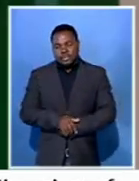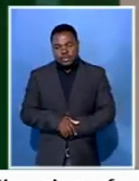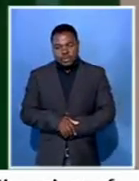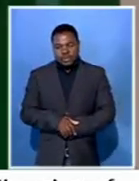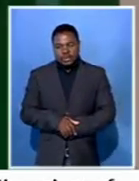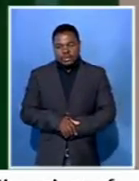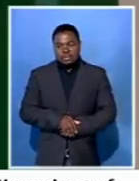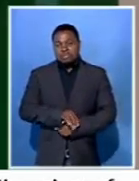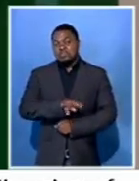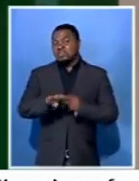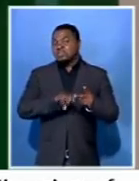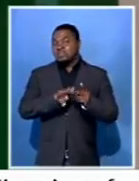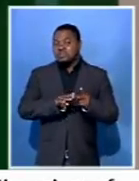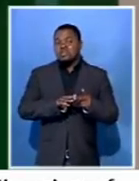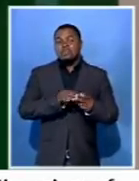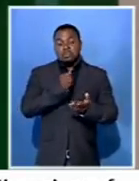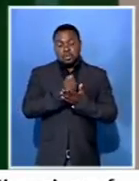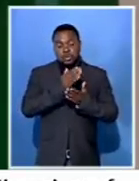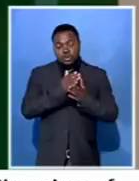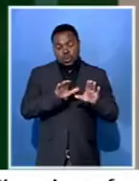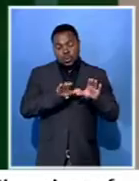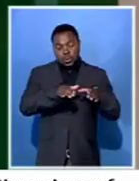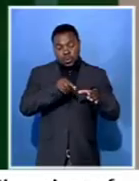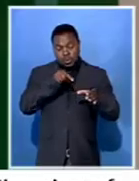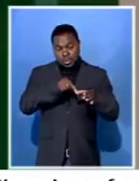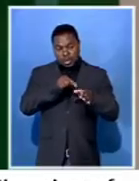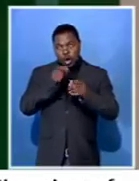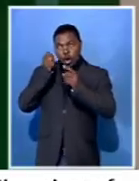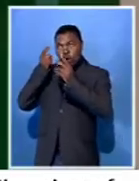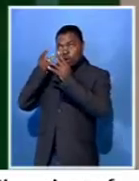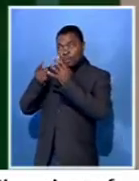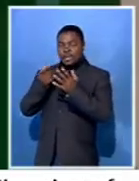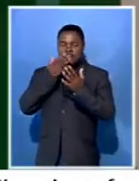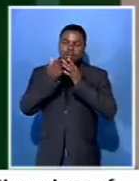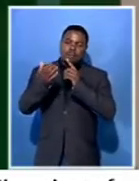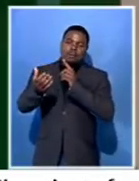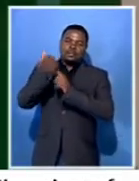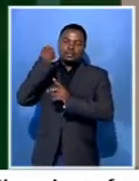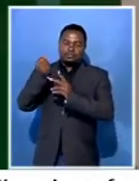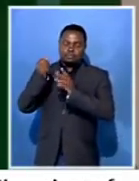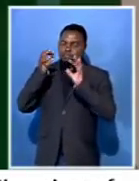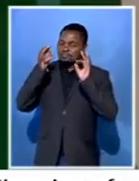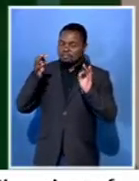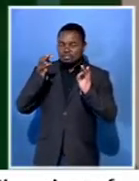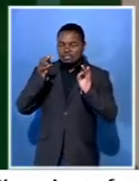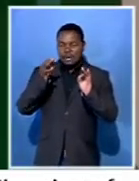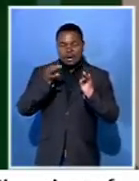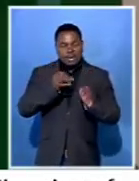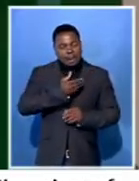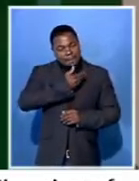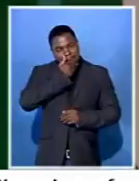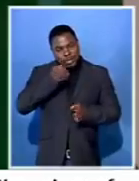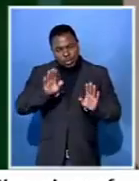to accomplish his organization's objectives as best as he